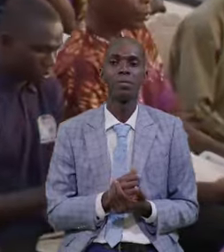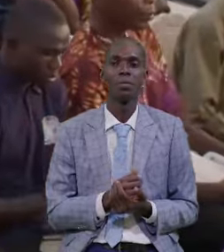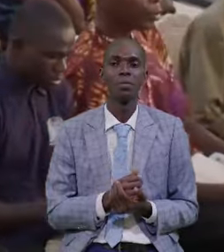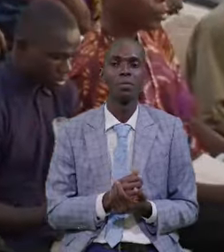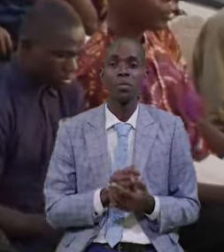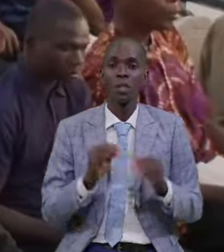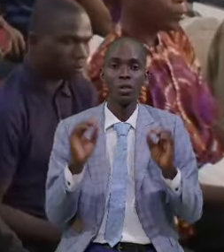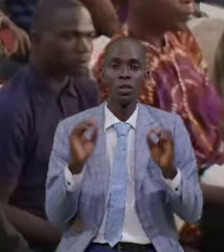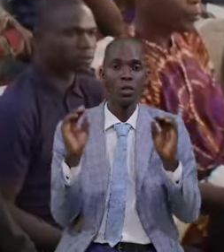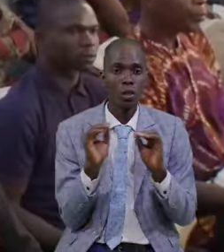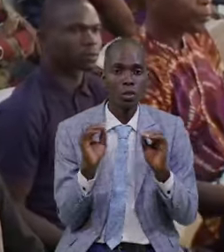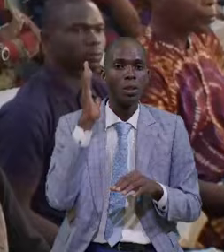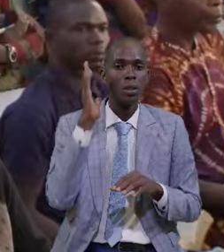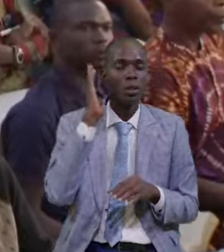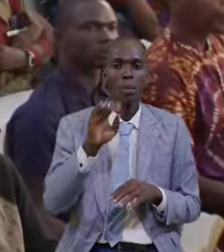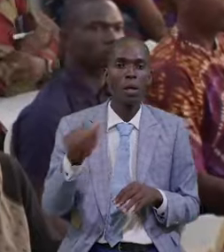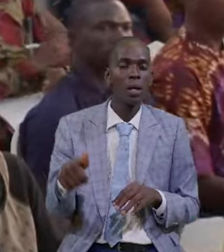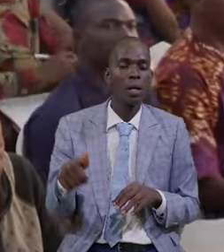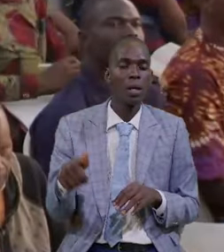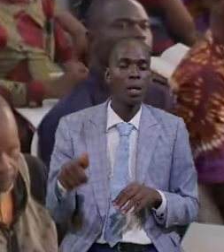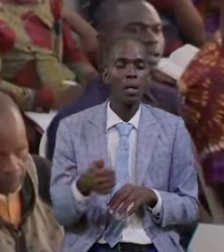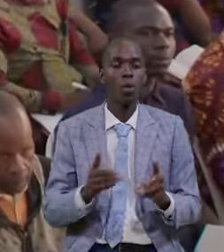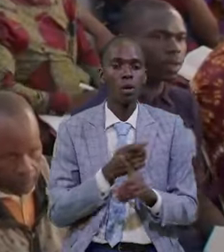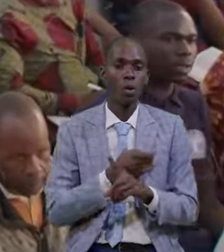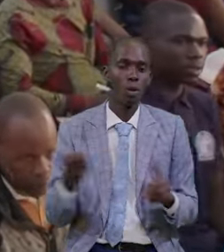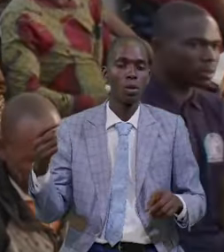Nothing shall by any means hurt me.